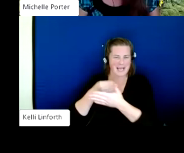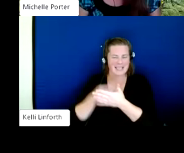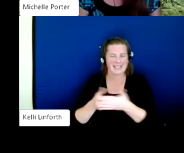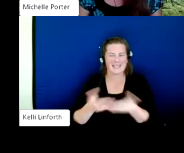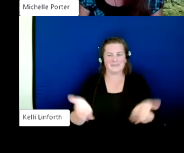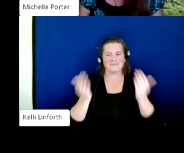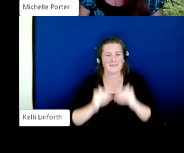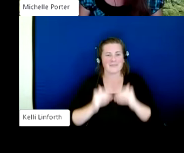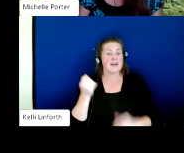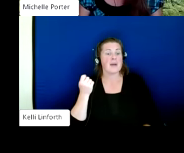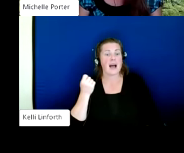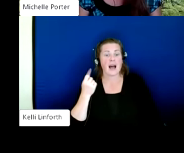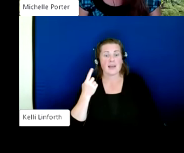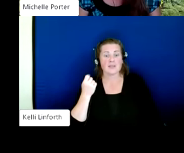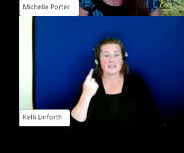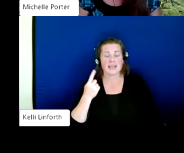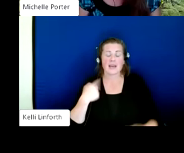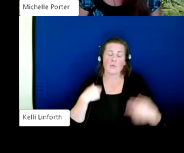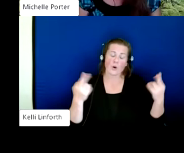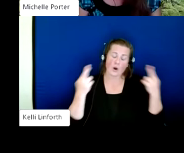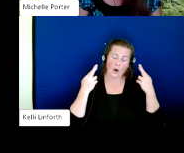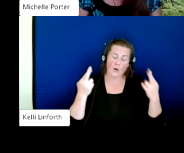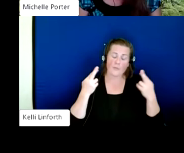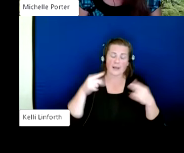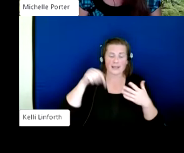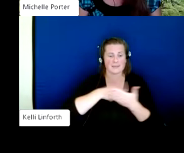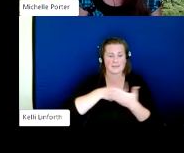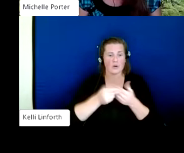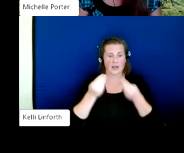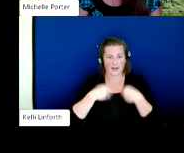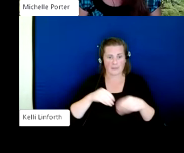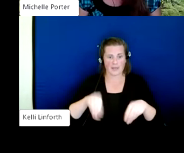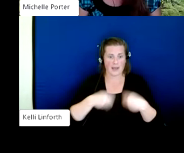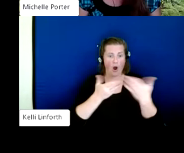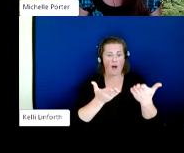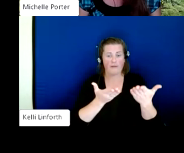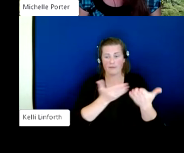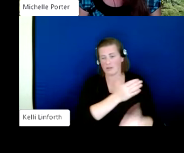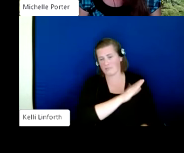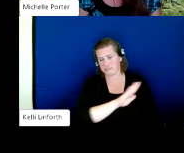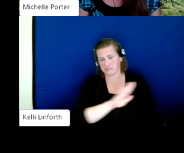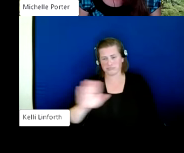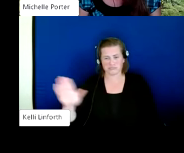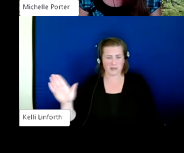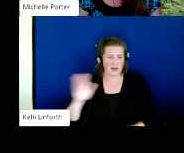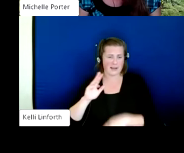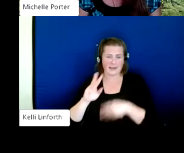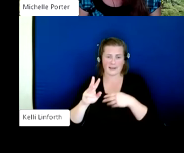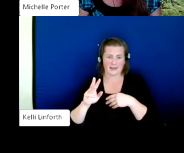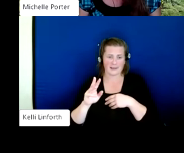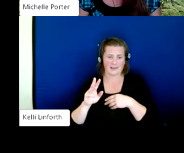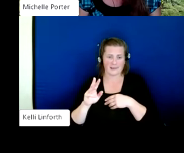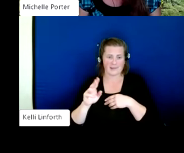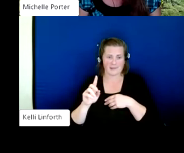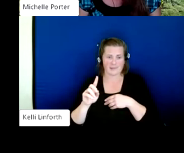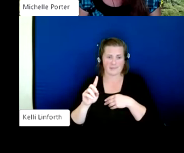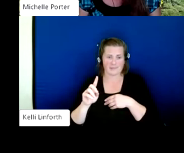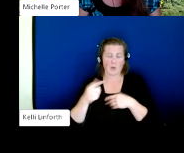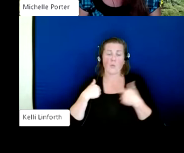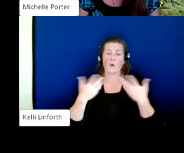this program could be offered everywhere. Certainly, we think it could be something that would be available